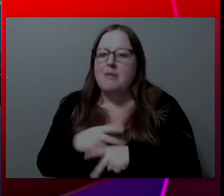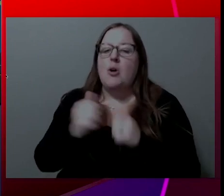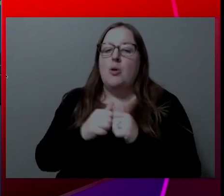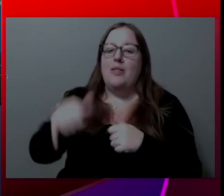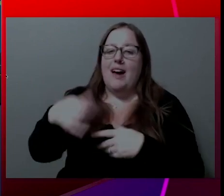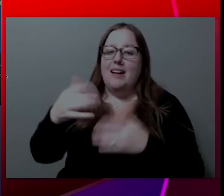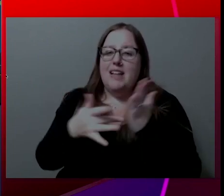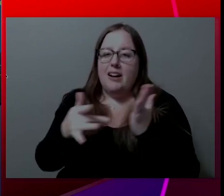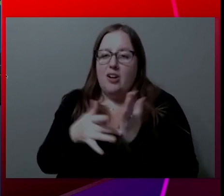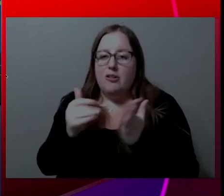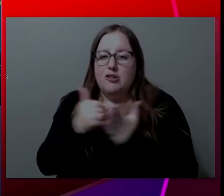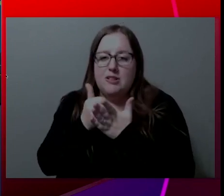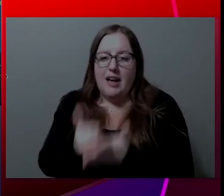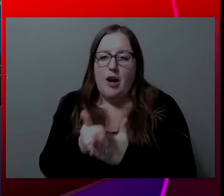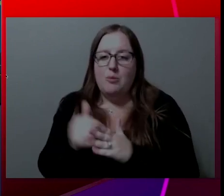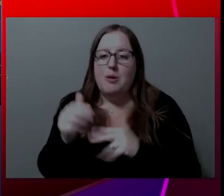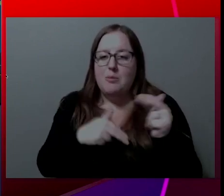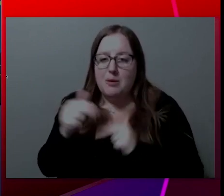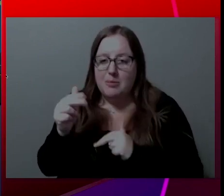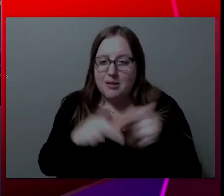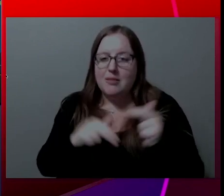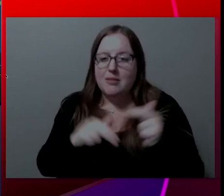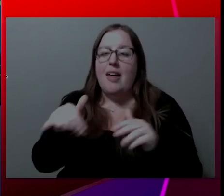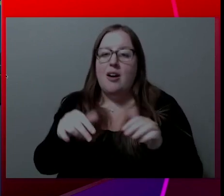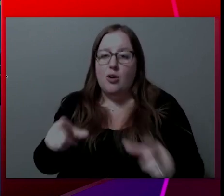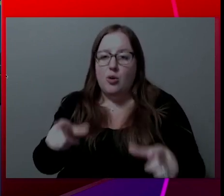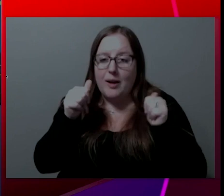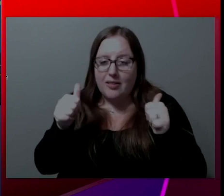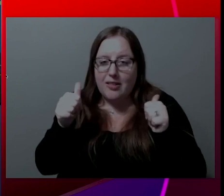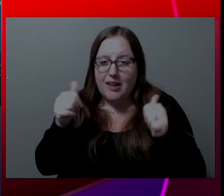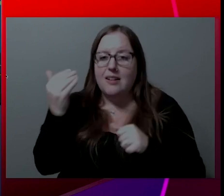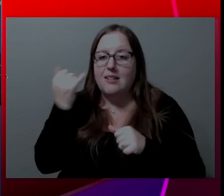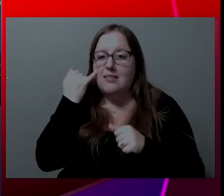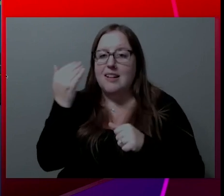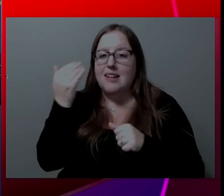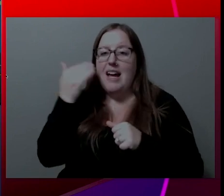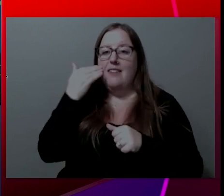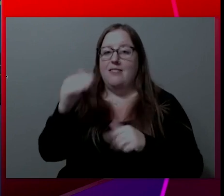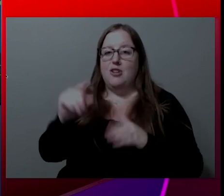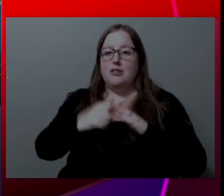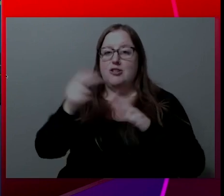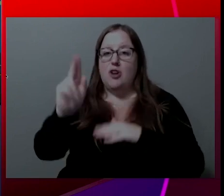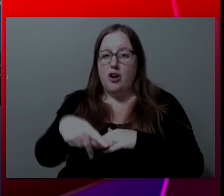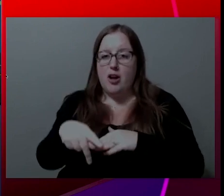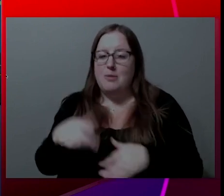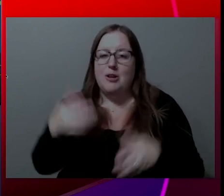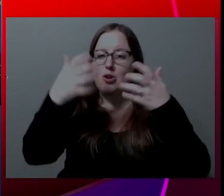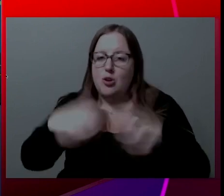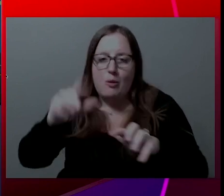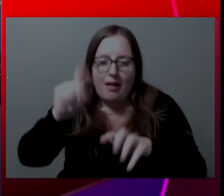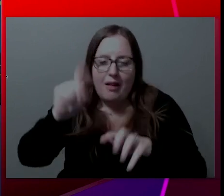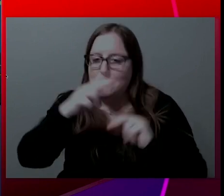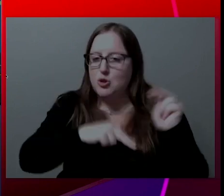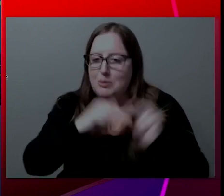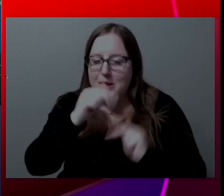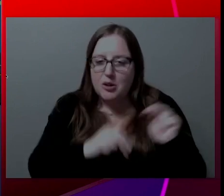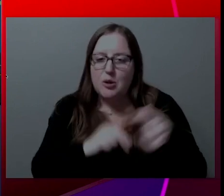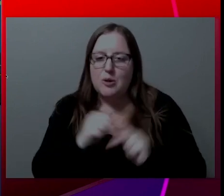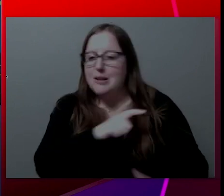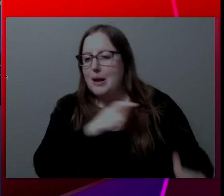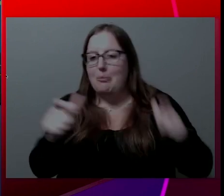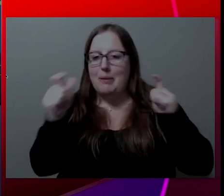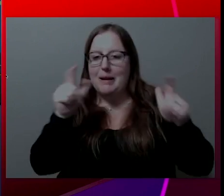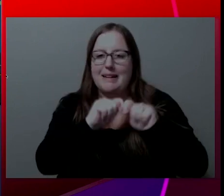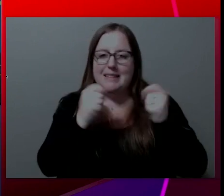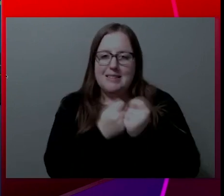that helps you build your MVP quickly. Exactly. Especially if you're a startup. You don't want to have to build out a big team of